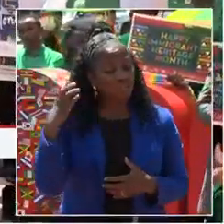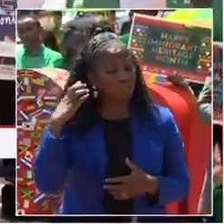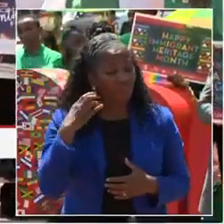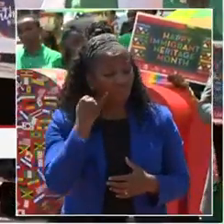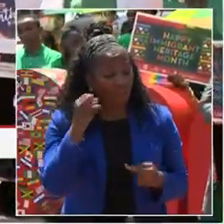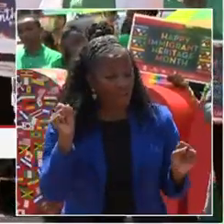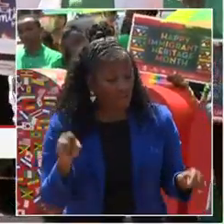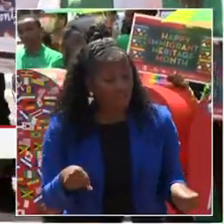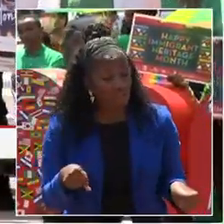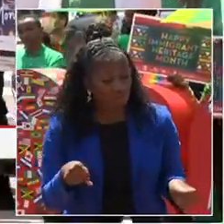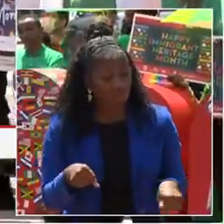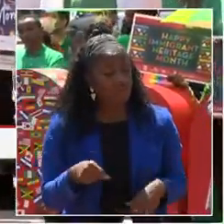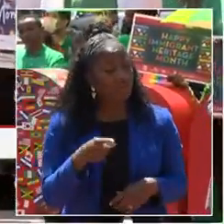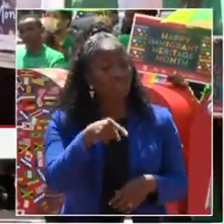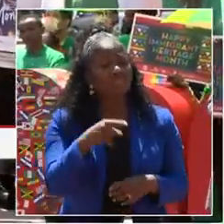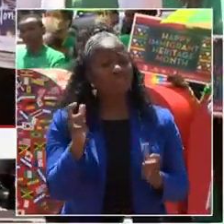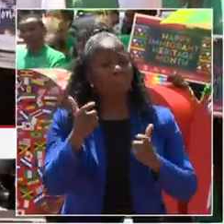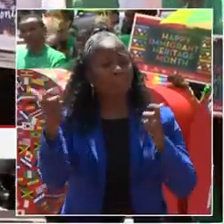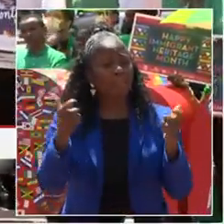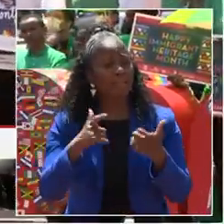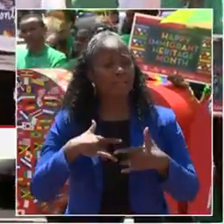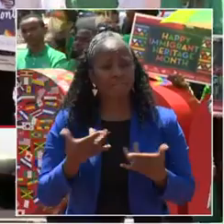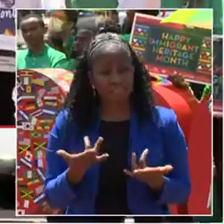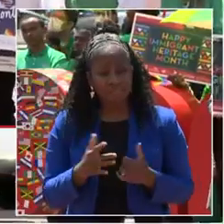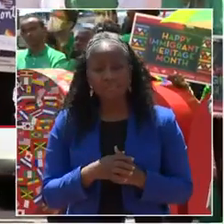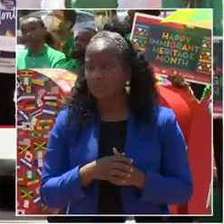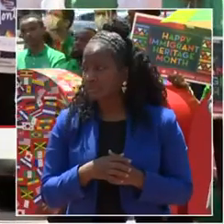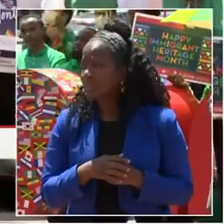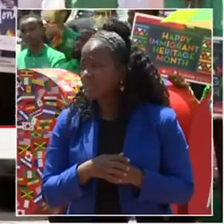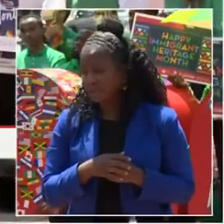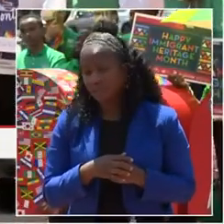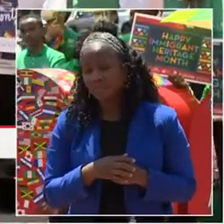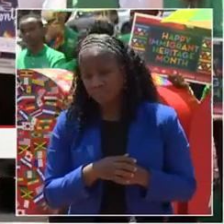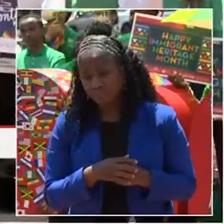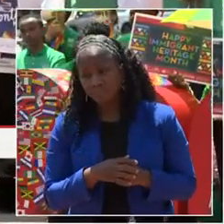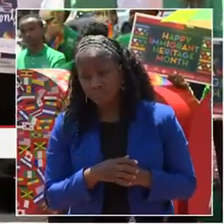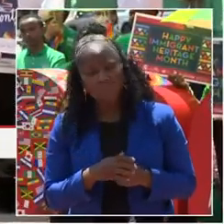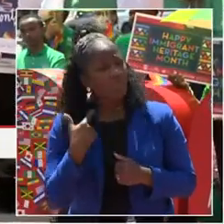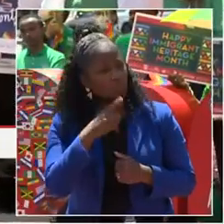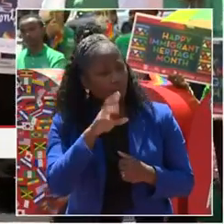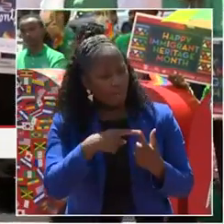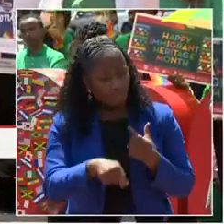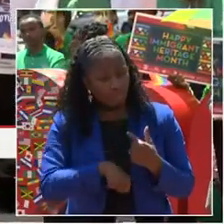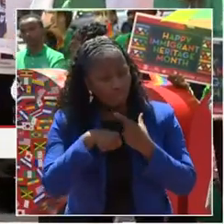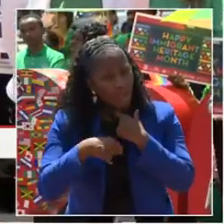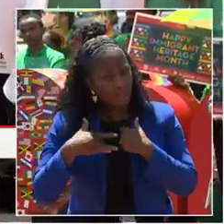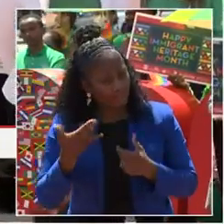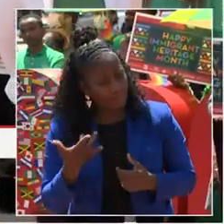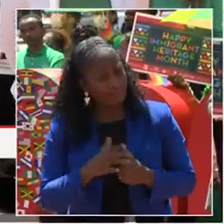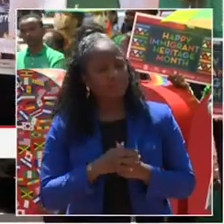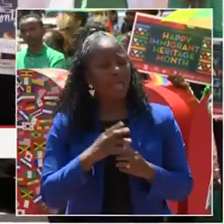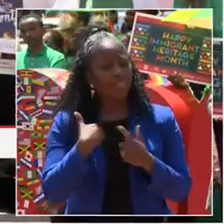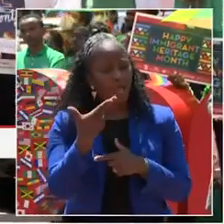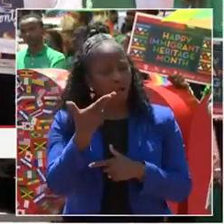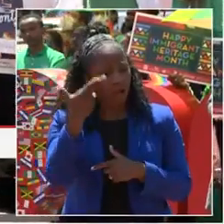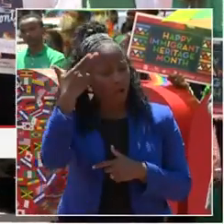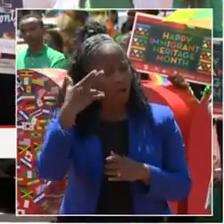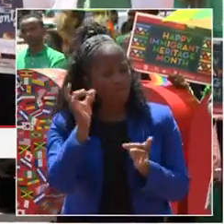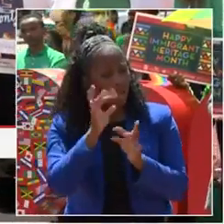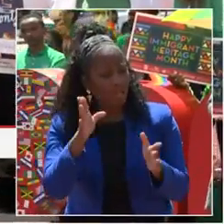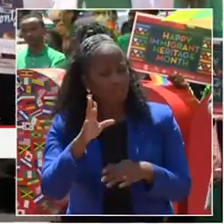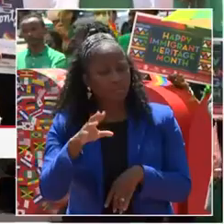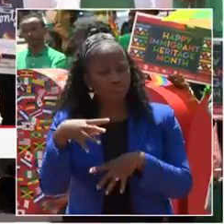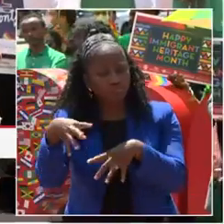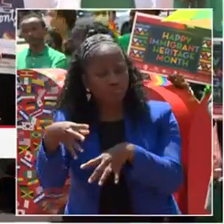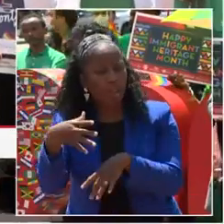the two big events that you have going on, the Pride event and then the gun violence rally on